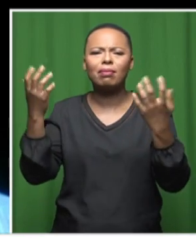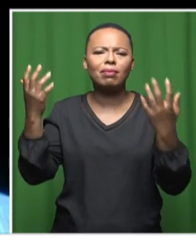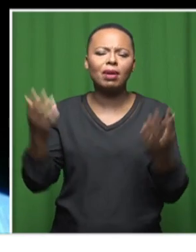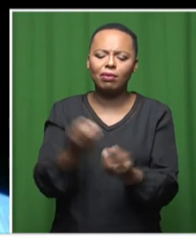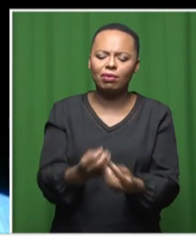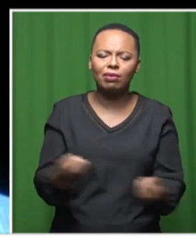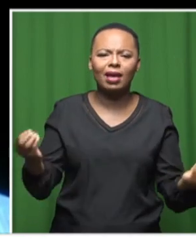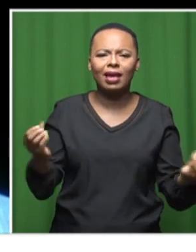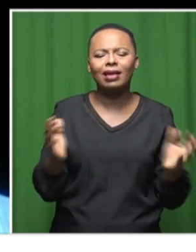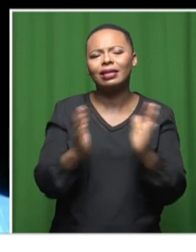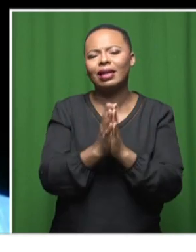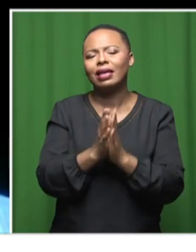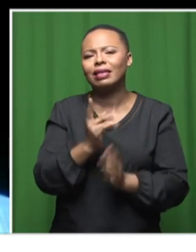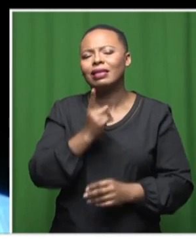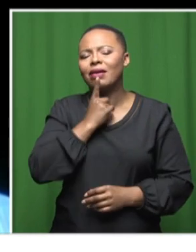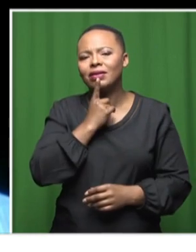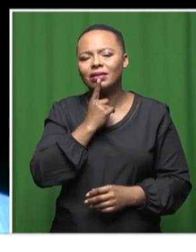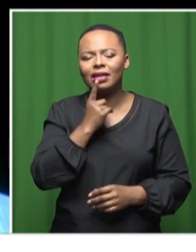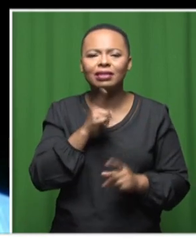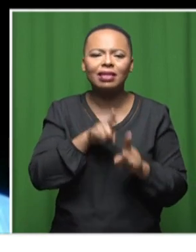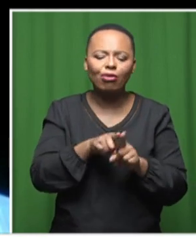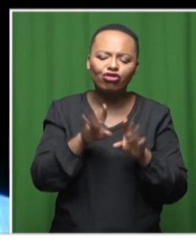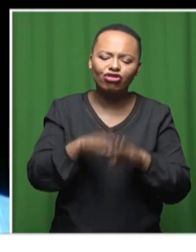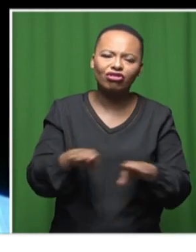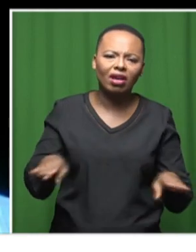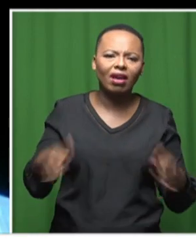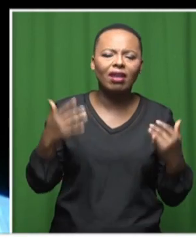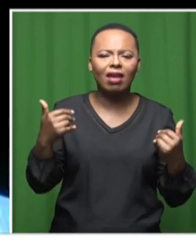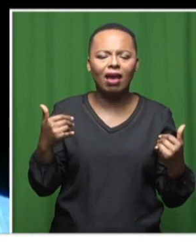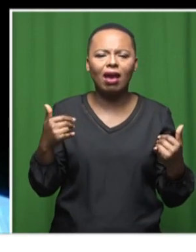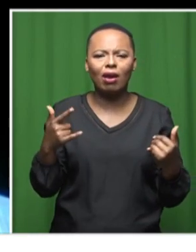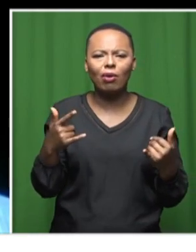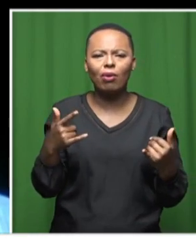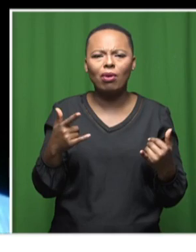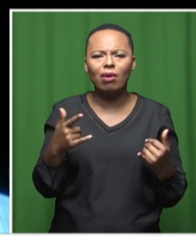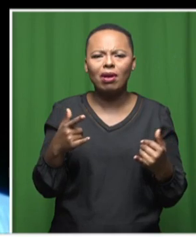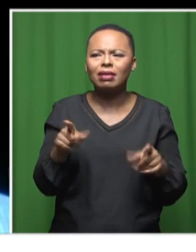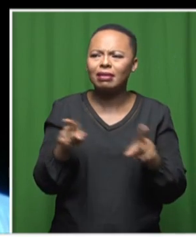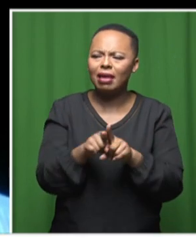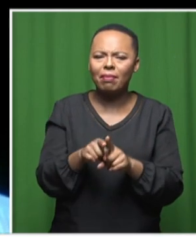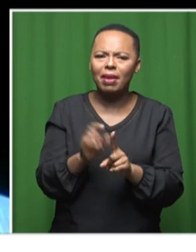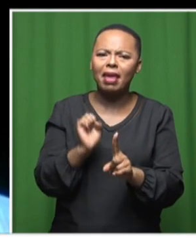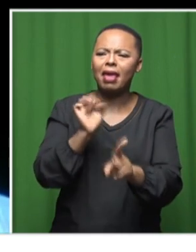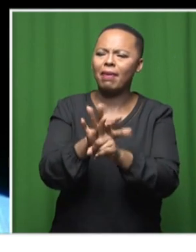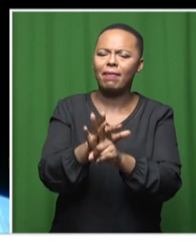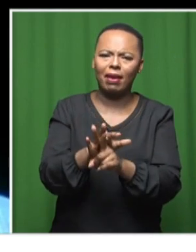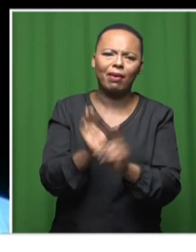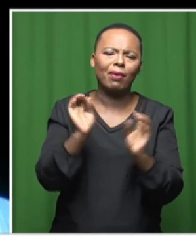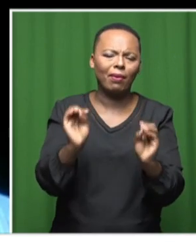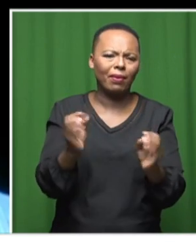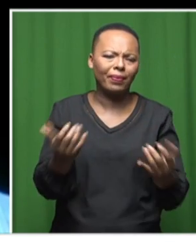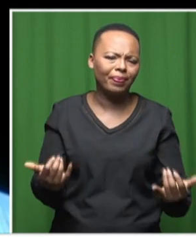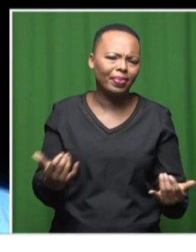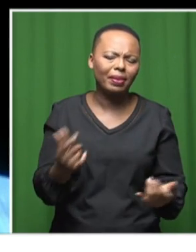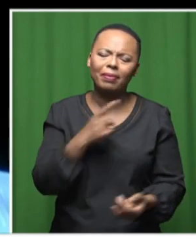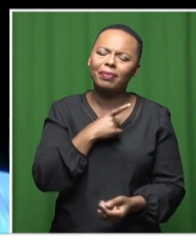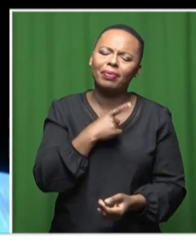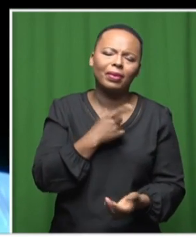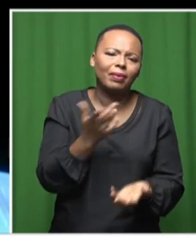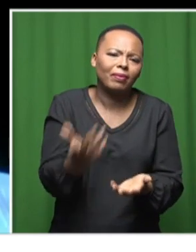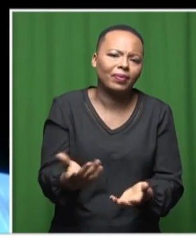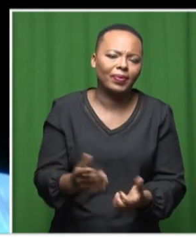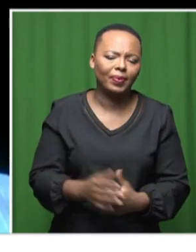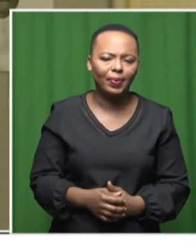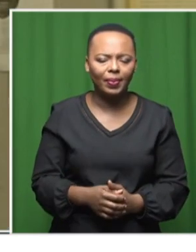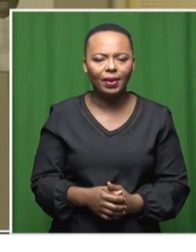around 10,000, and children also, unfortunately, bearing the brunt of this. Yeah, we must